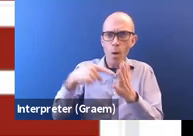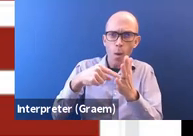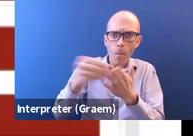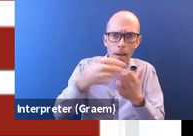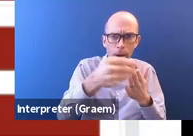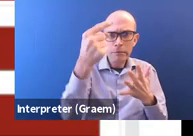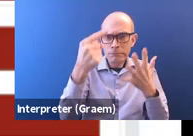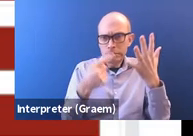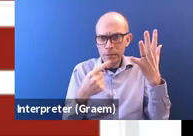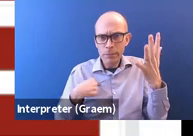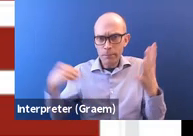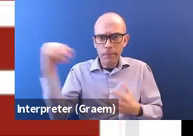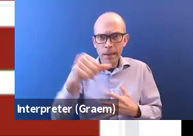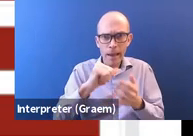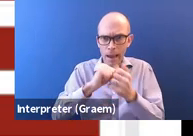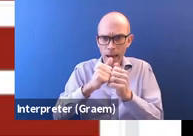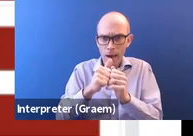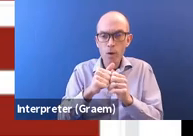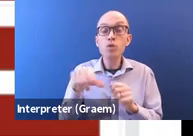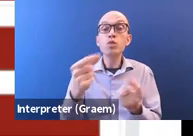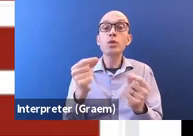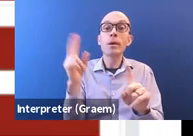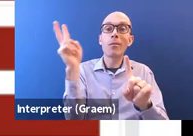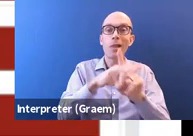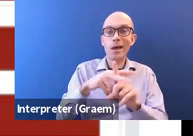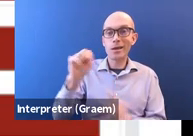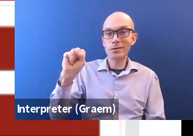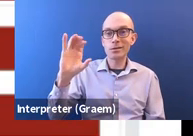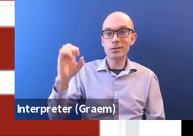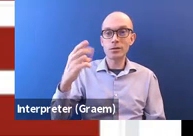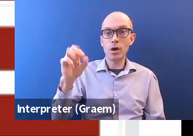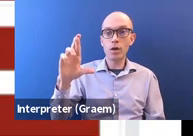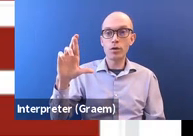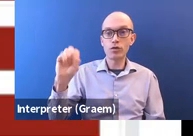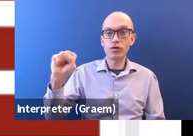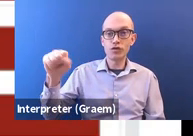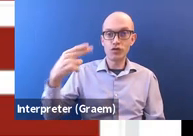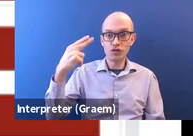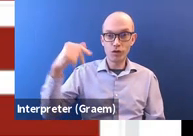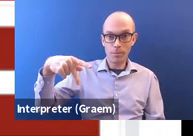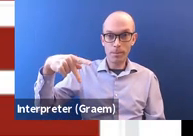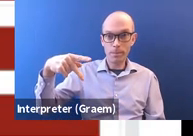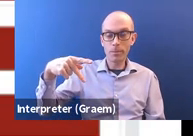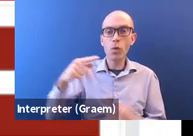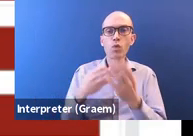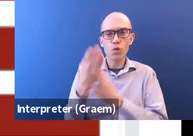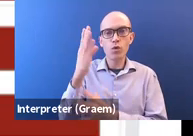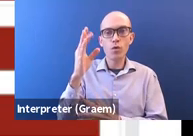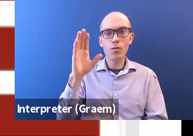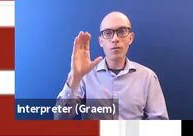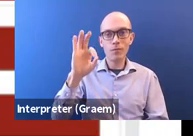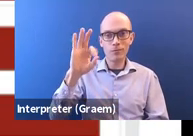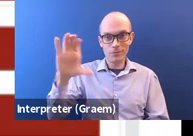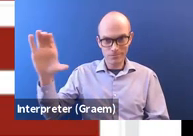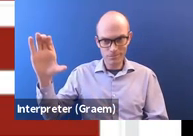materials you need, you can apply for scholarships through Fresno City College. Those scholarships have a deadline. I believe it's March 2nd. It